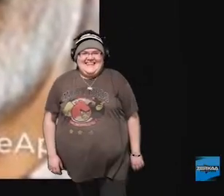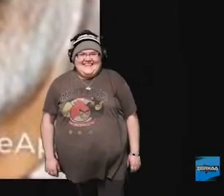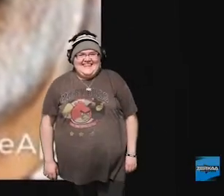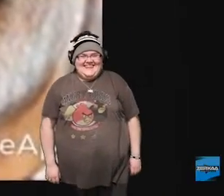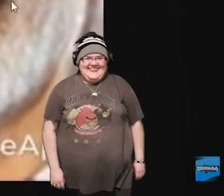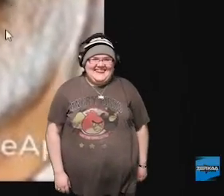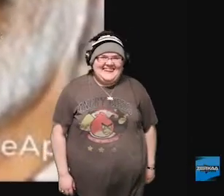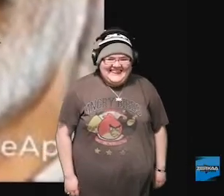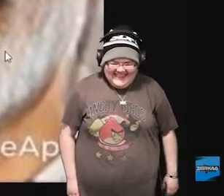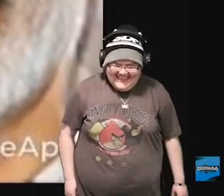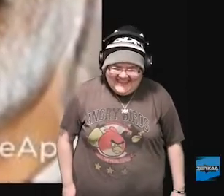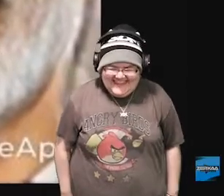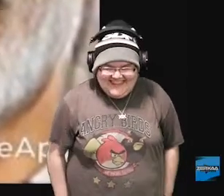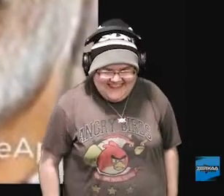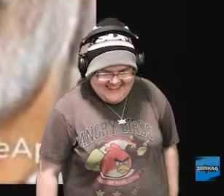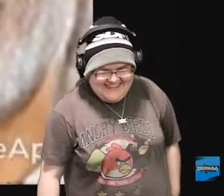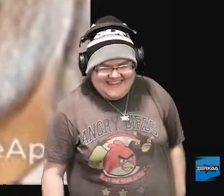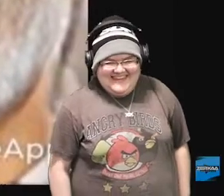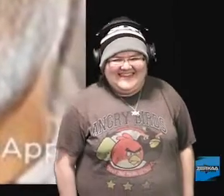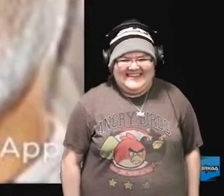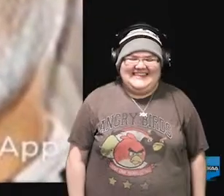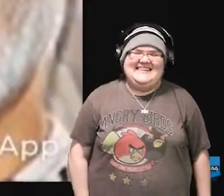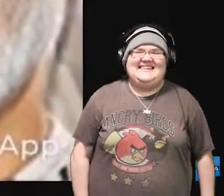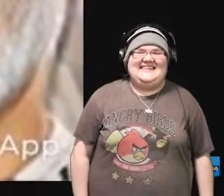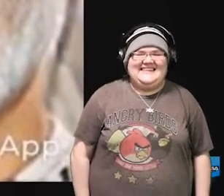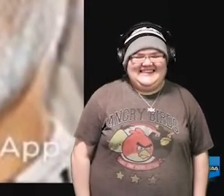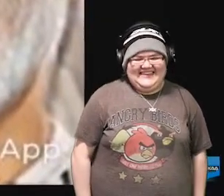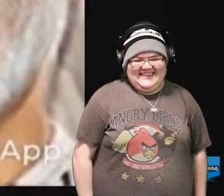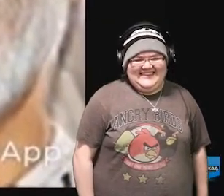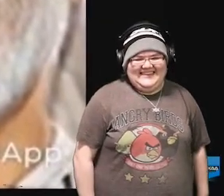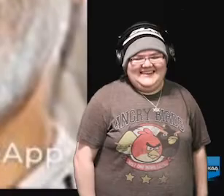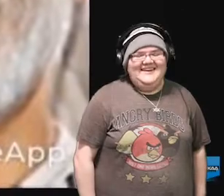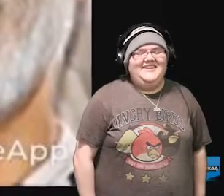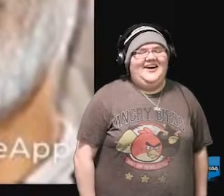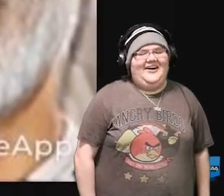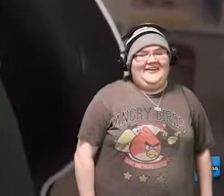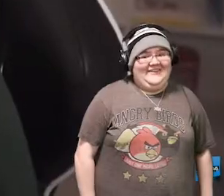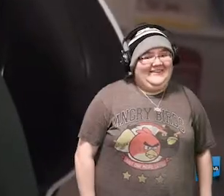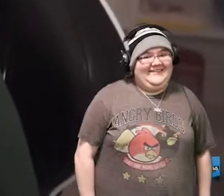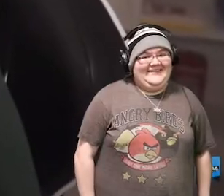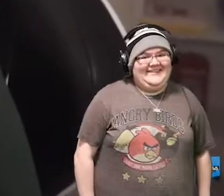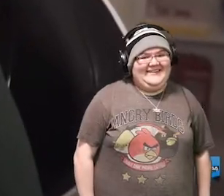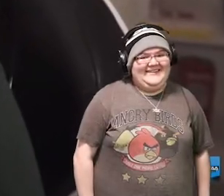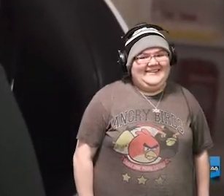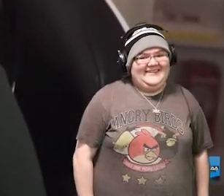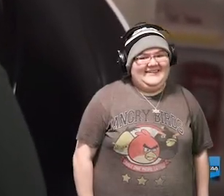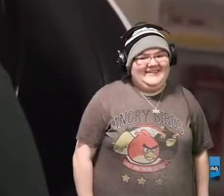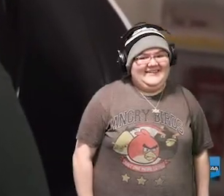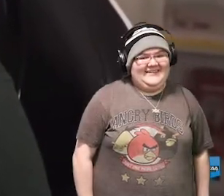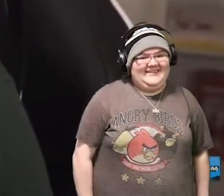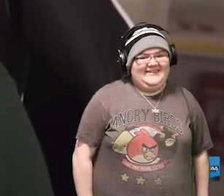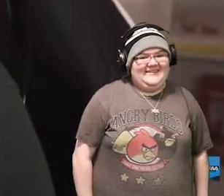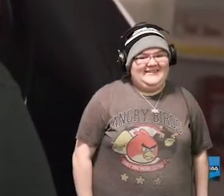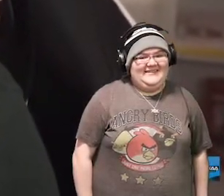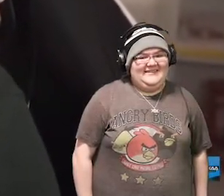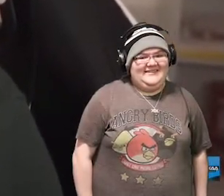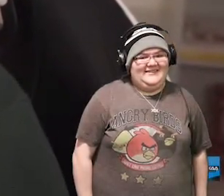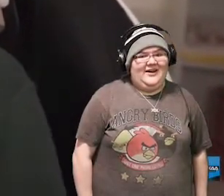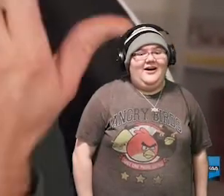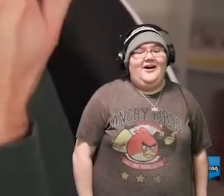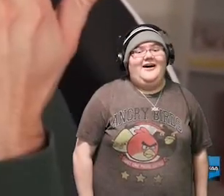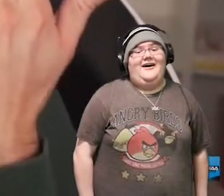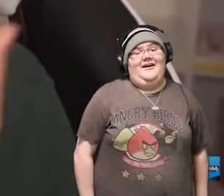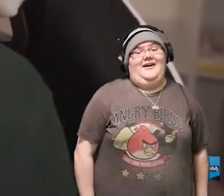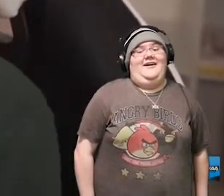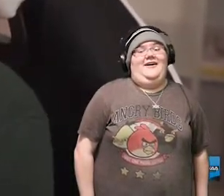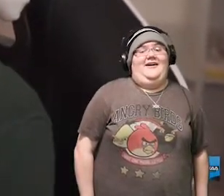try this. I need to actually try for a video, maybe for a Zerkaa Thursday, if you guys really get behind it. Oh. I might go grey. I'm actually dyeing my hair fully grey. Obviously,